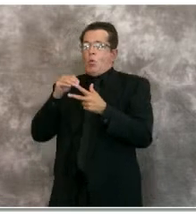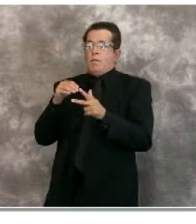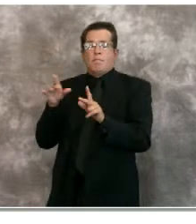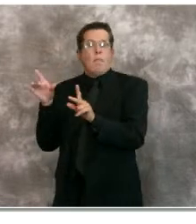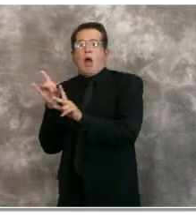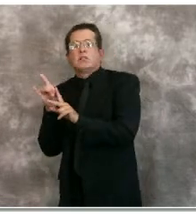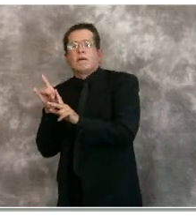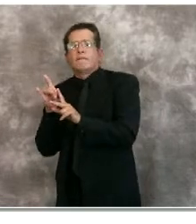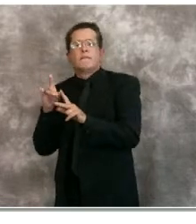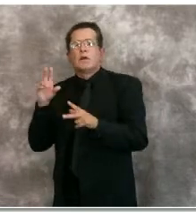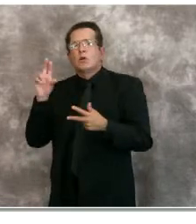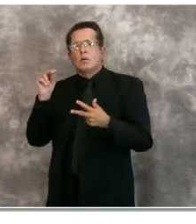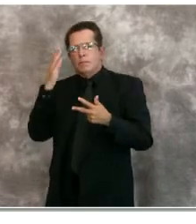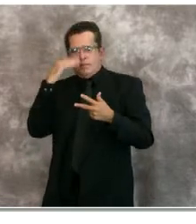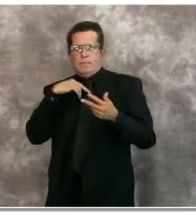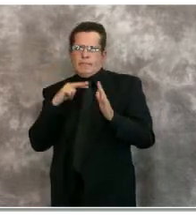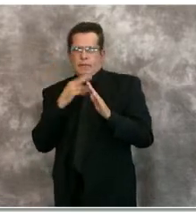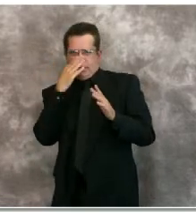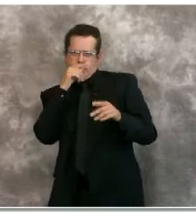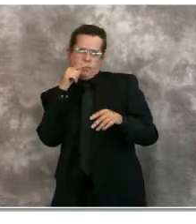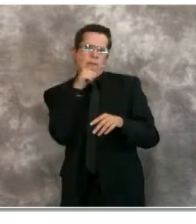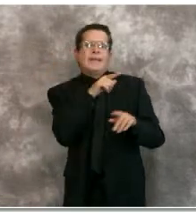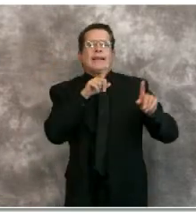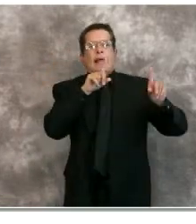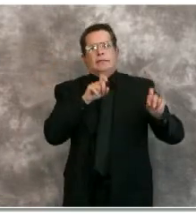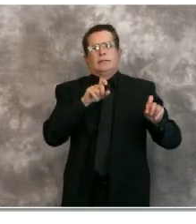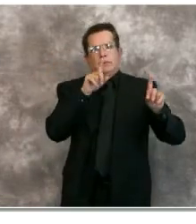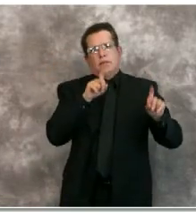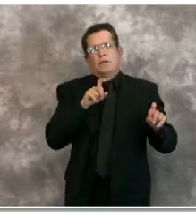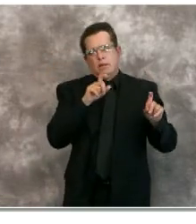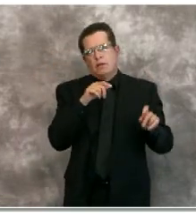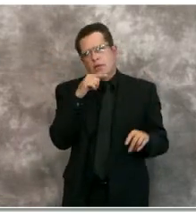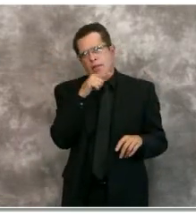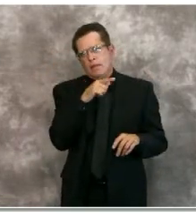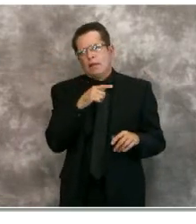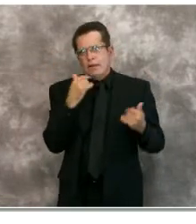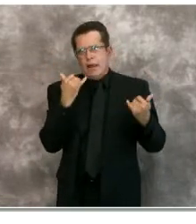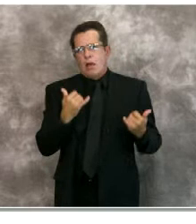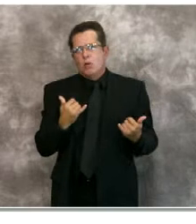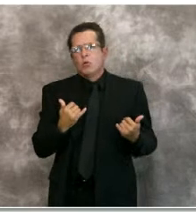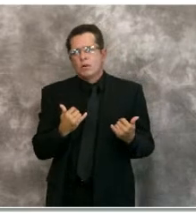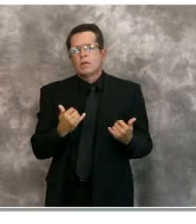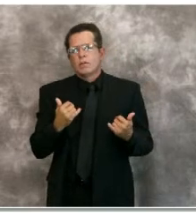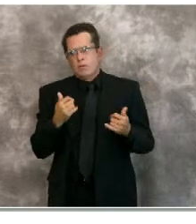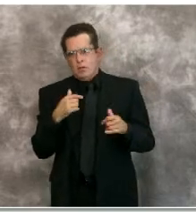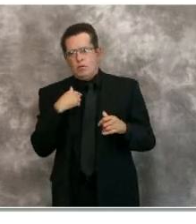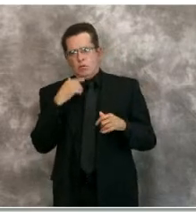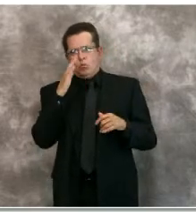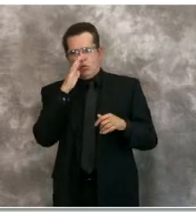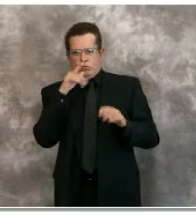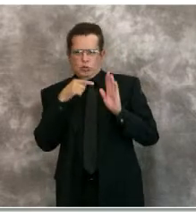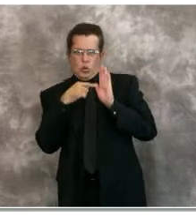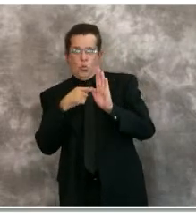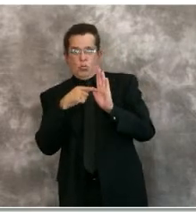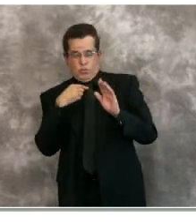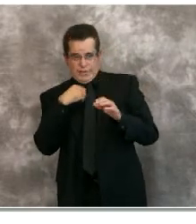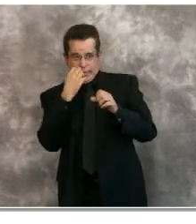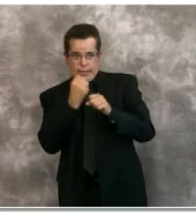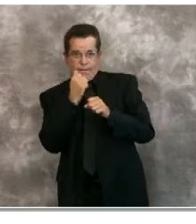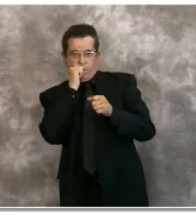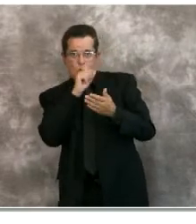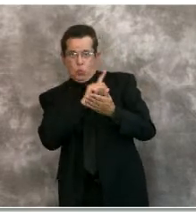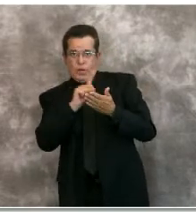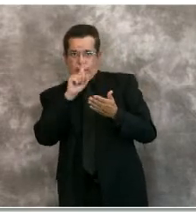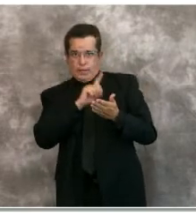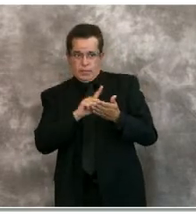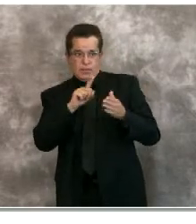positives because the testing is not currently stable for that week. So once we get a week where